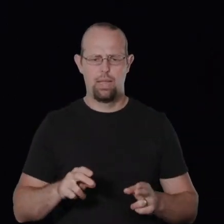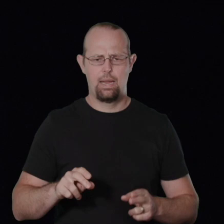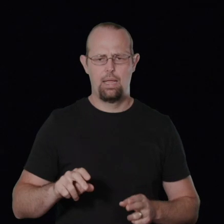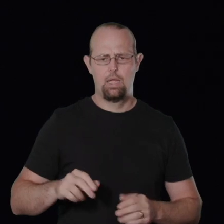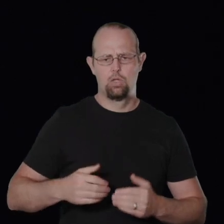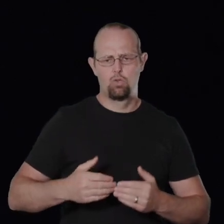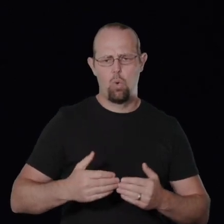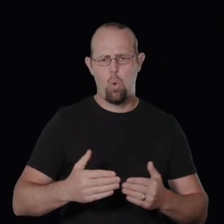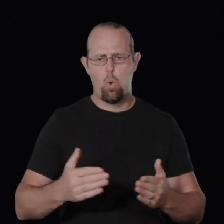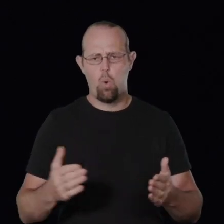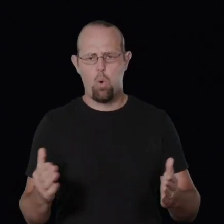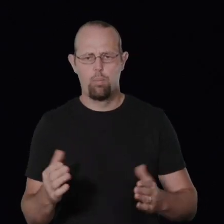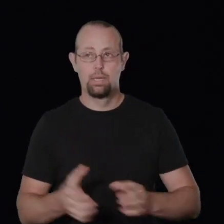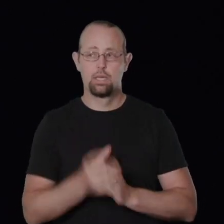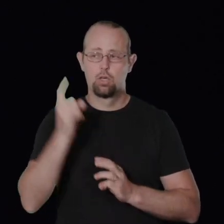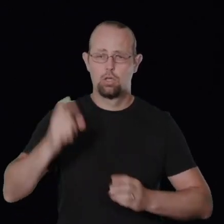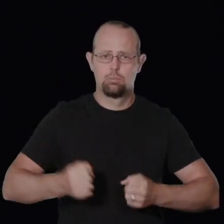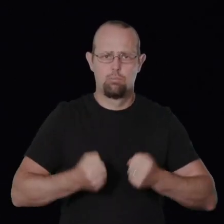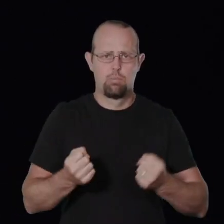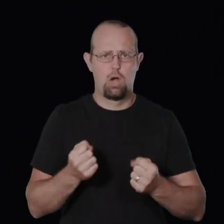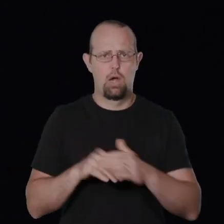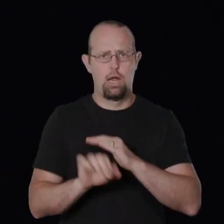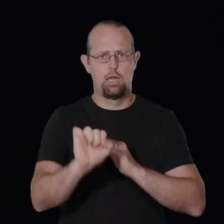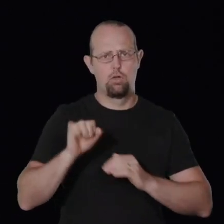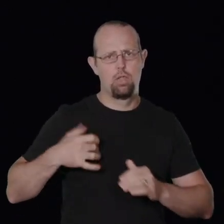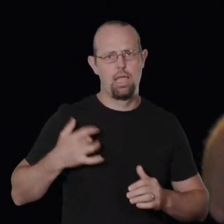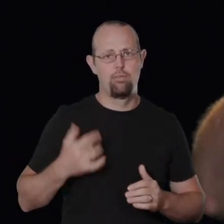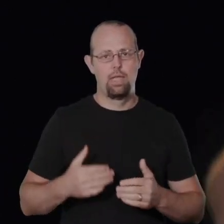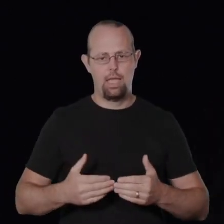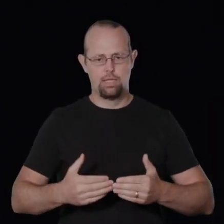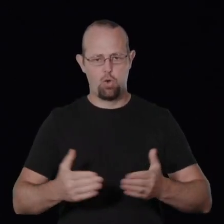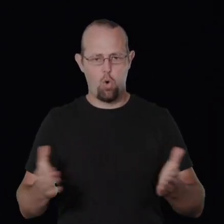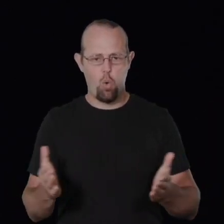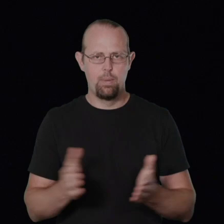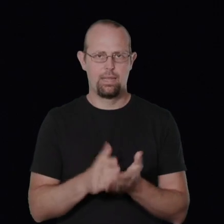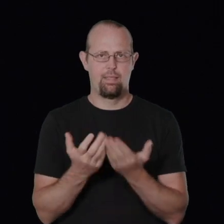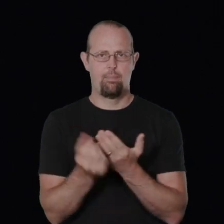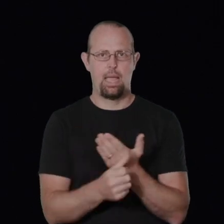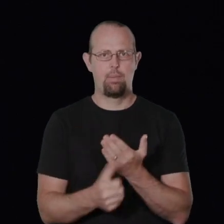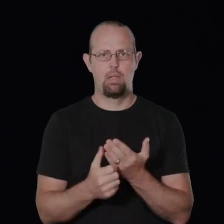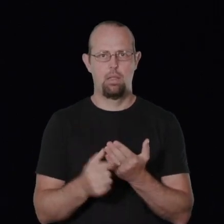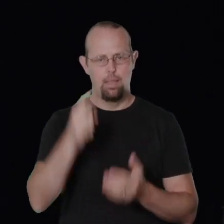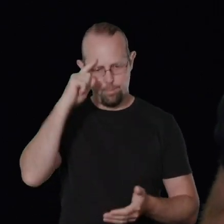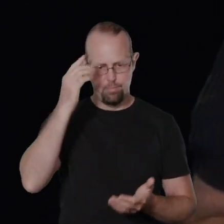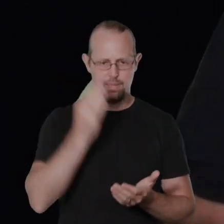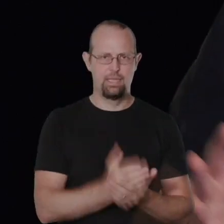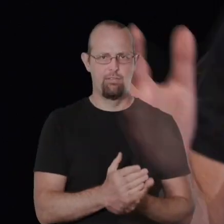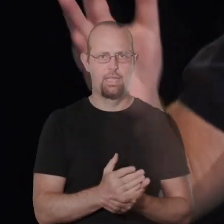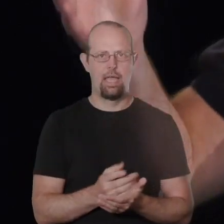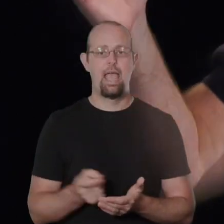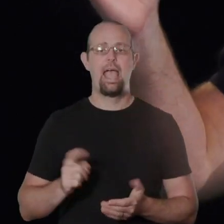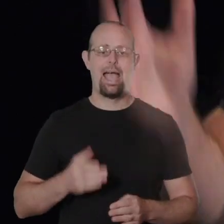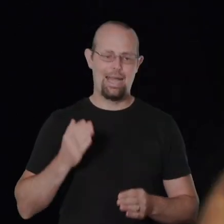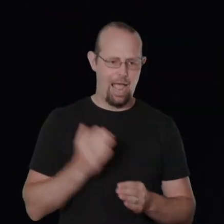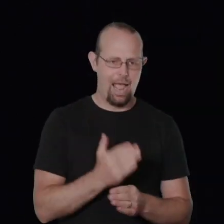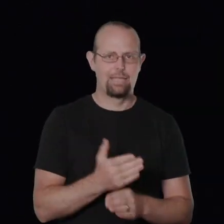life is opening his word, believing what it says, and acting upon it as if it was truly so. That's what